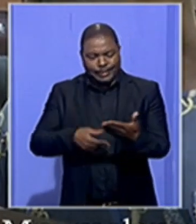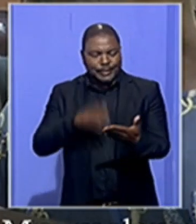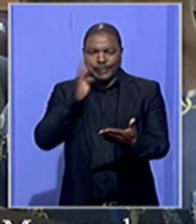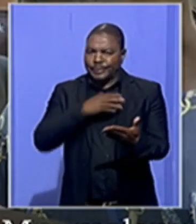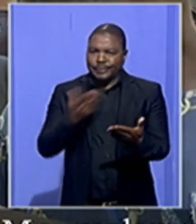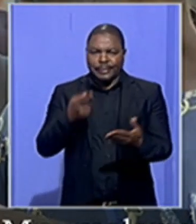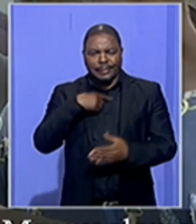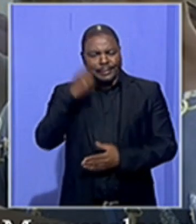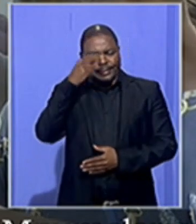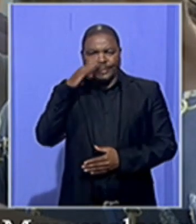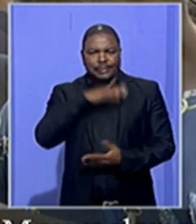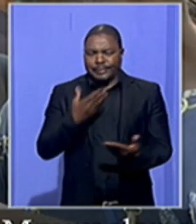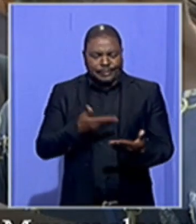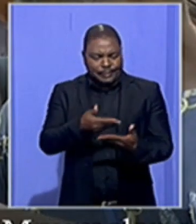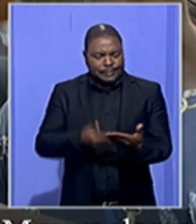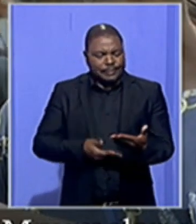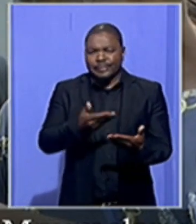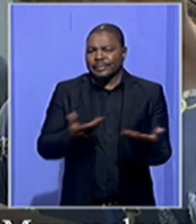is happening here.